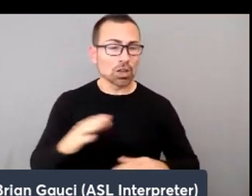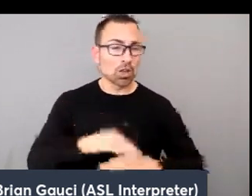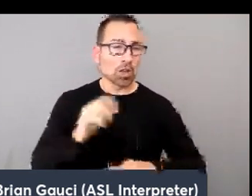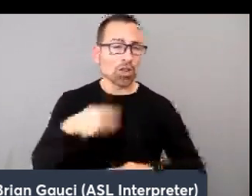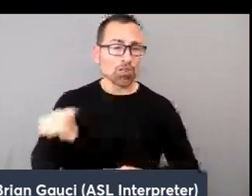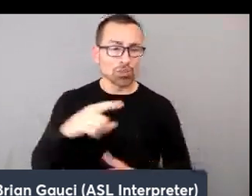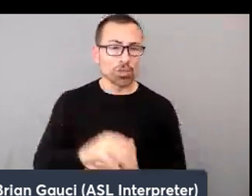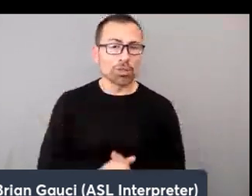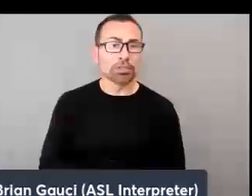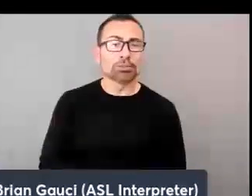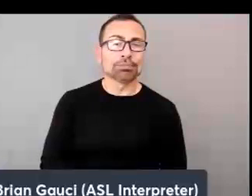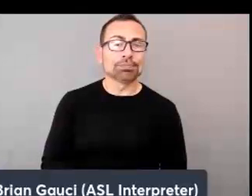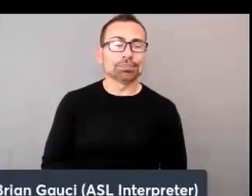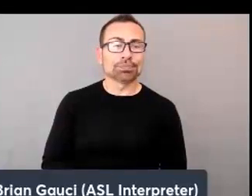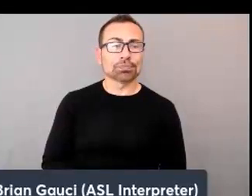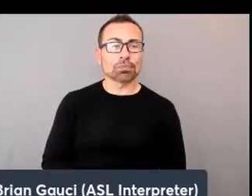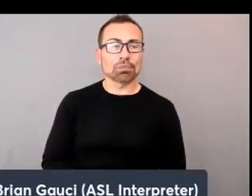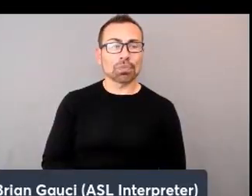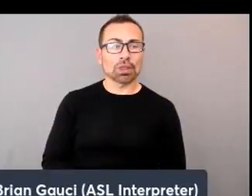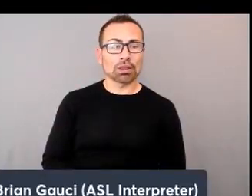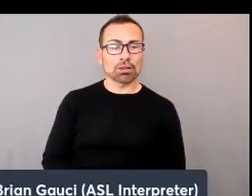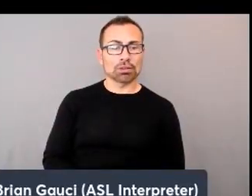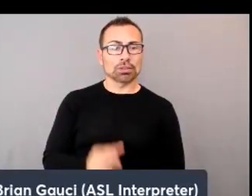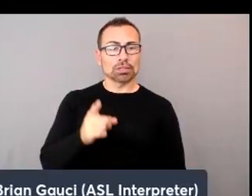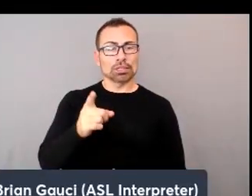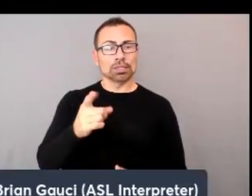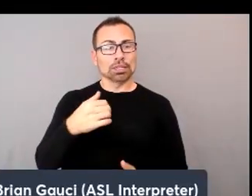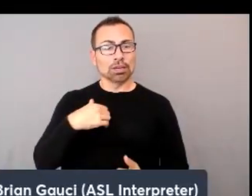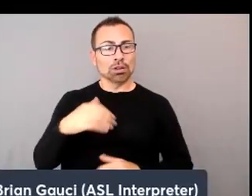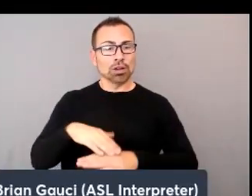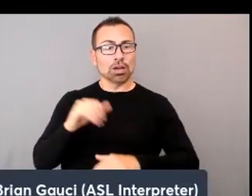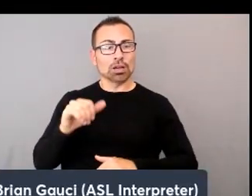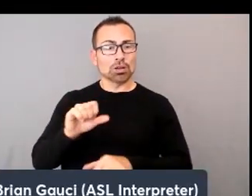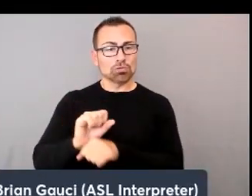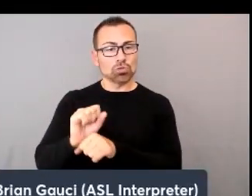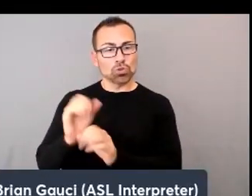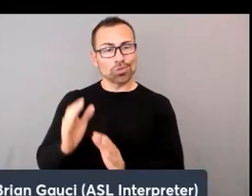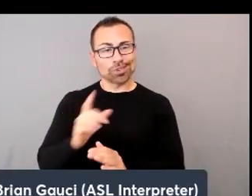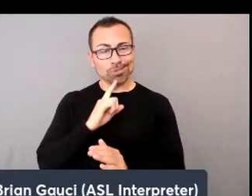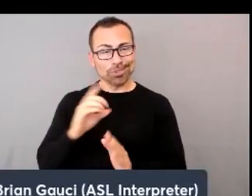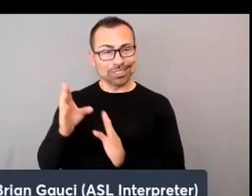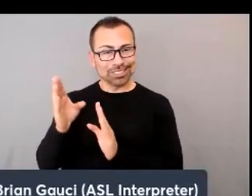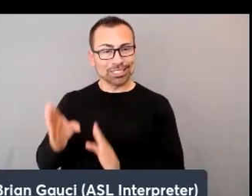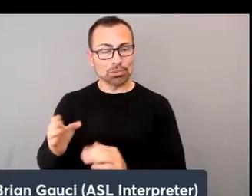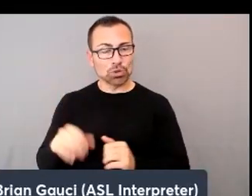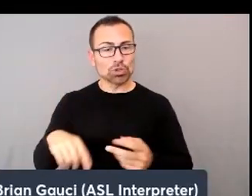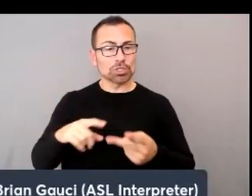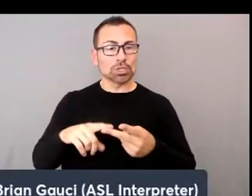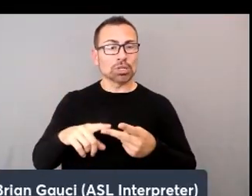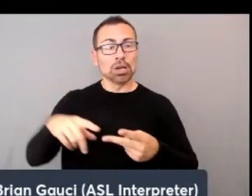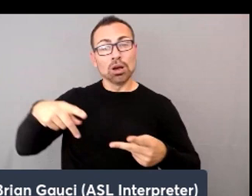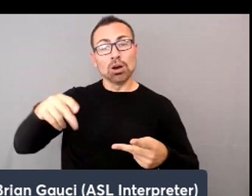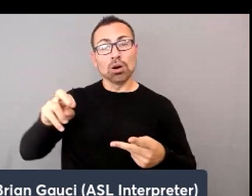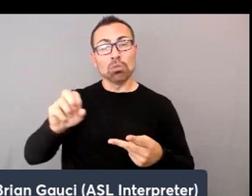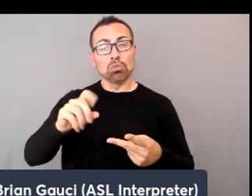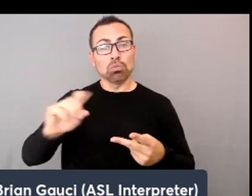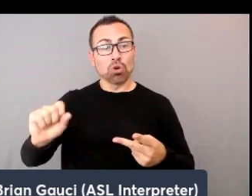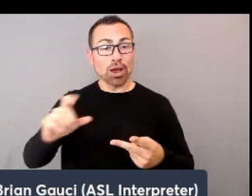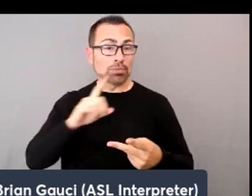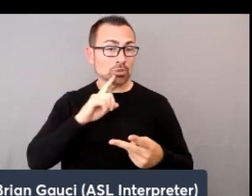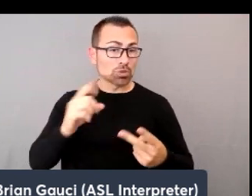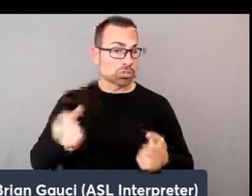here. So here I pass it worker, which is a person. I pass it props, which in this case is a bunch